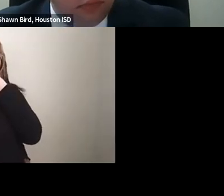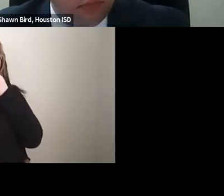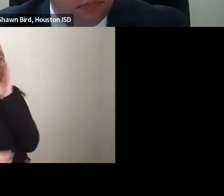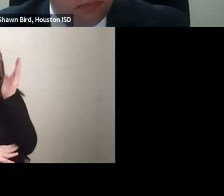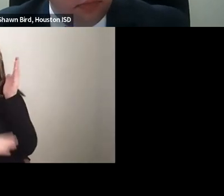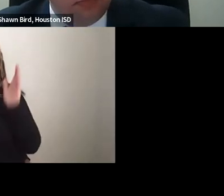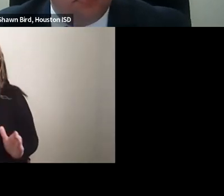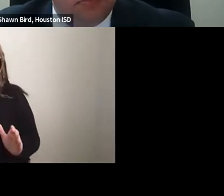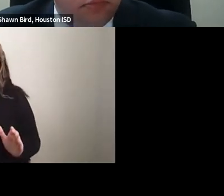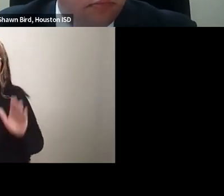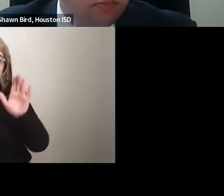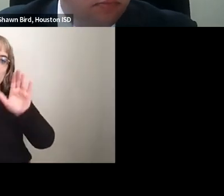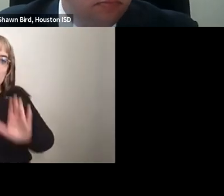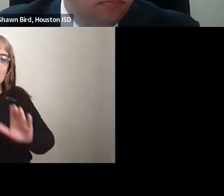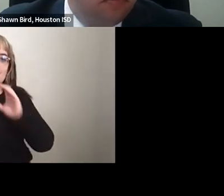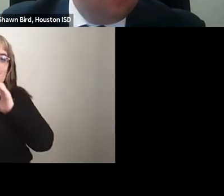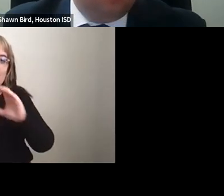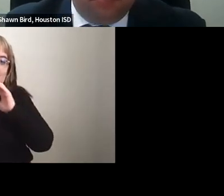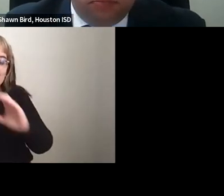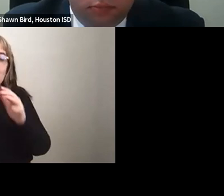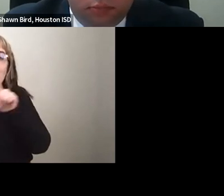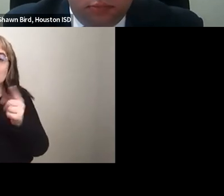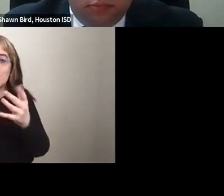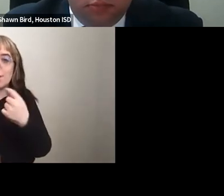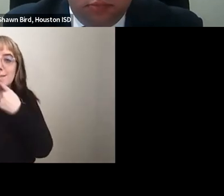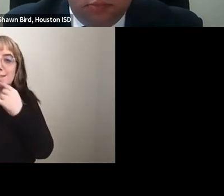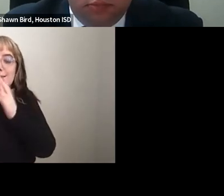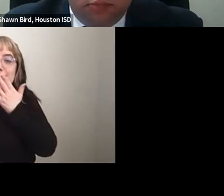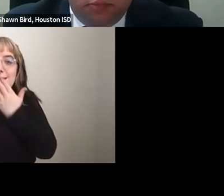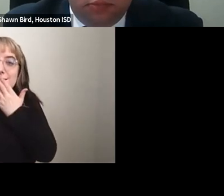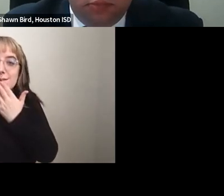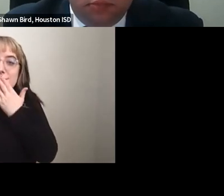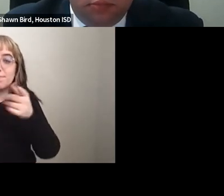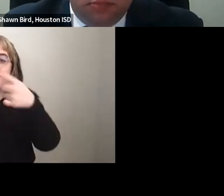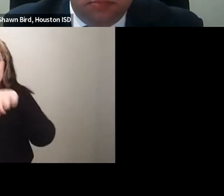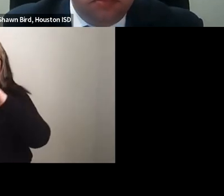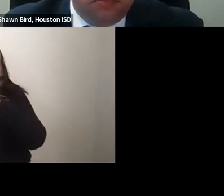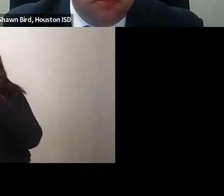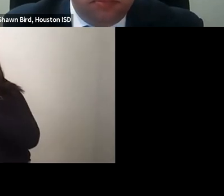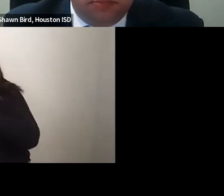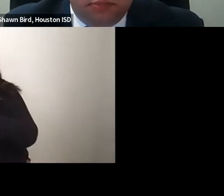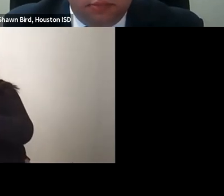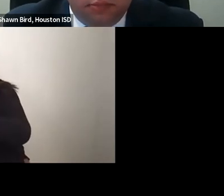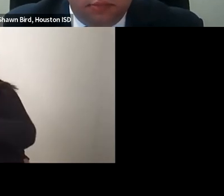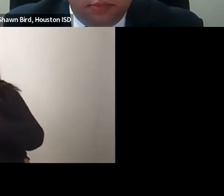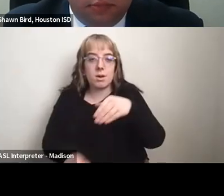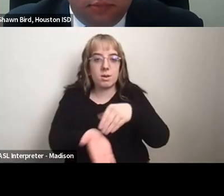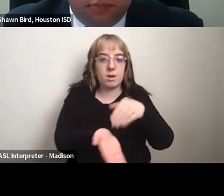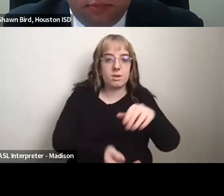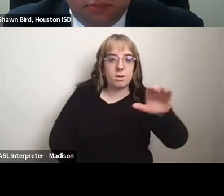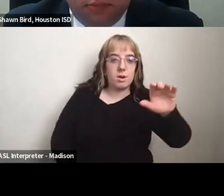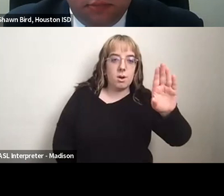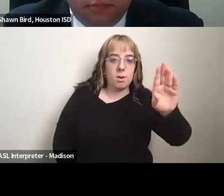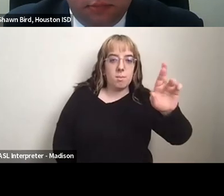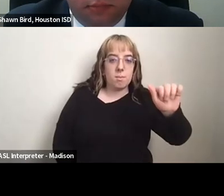an awesome conversation. And I also want to say thank you so much to Dr. Bird, Dr. Bradshaw, and Ms.